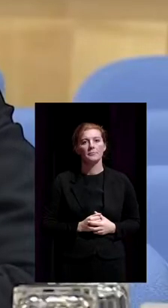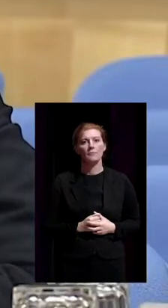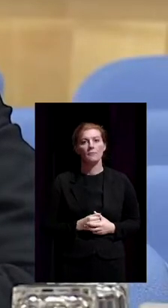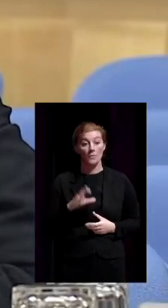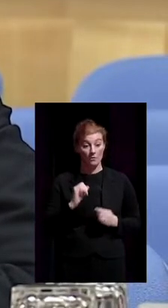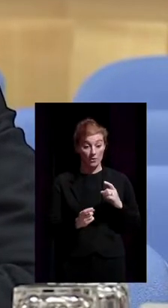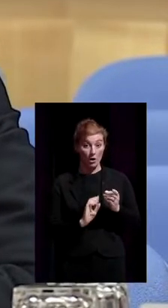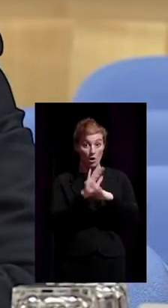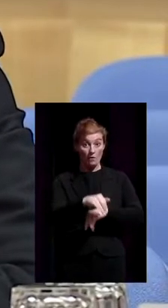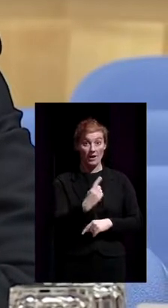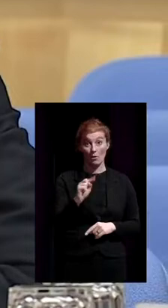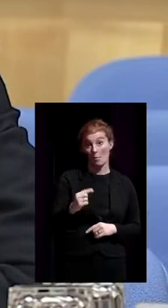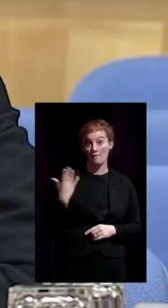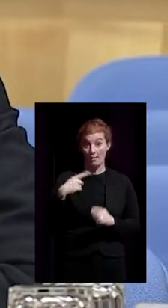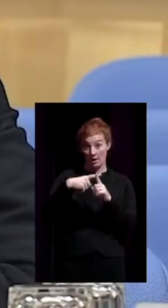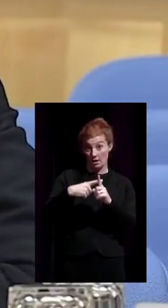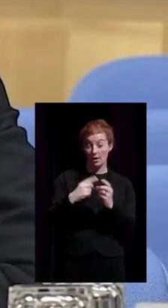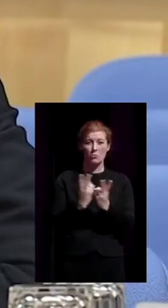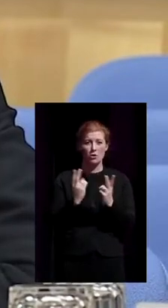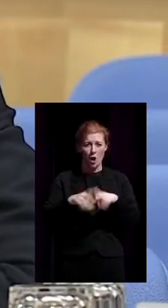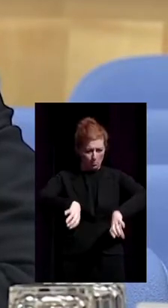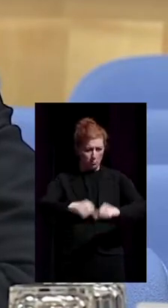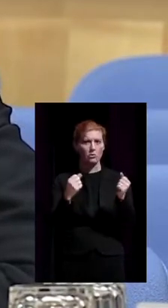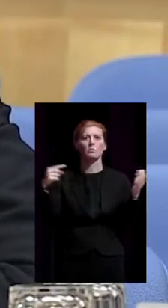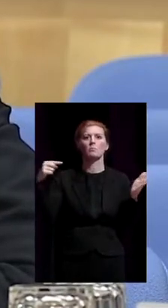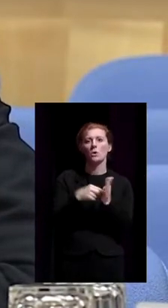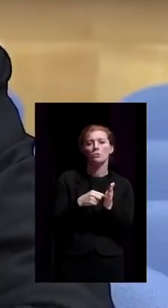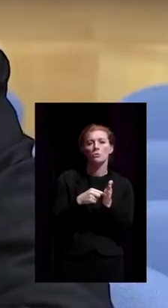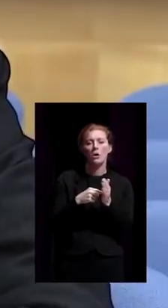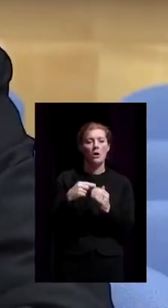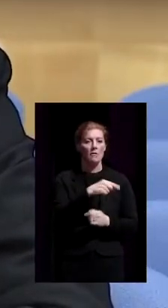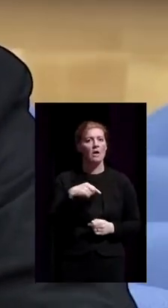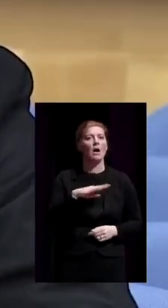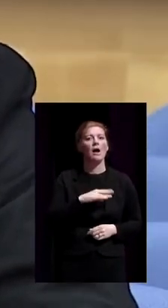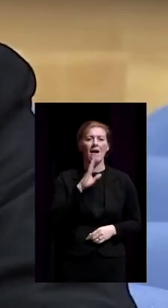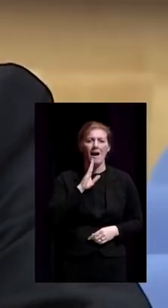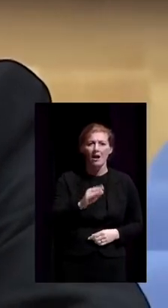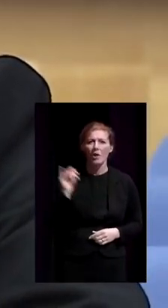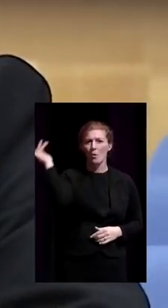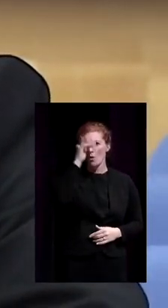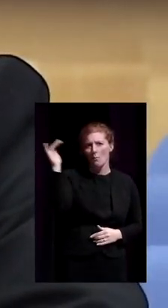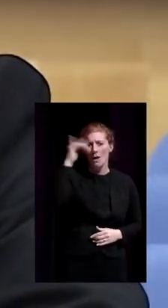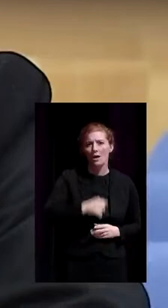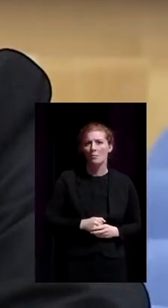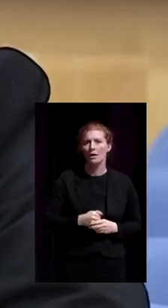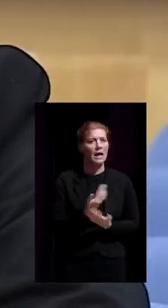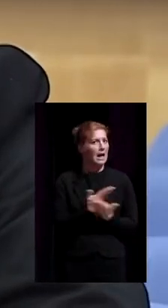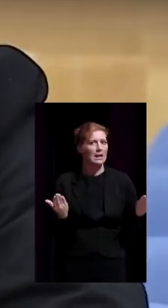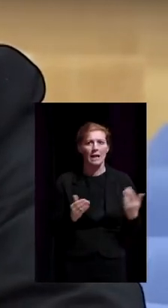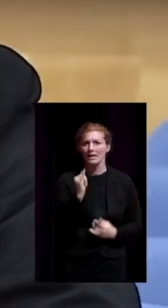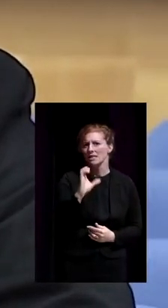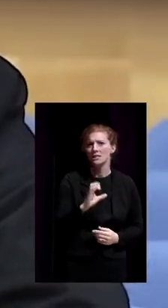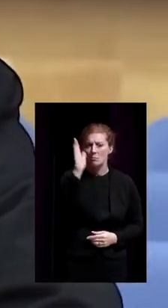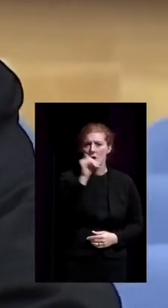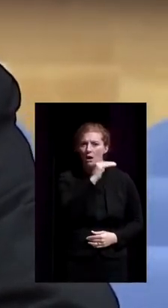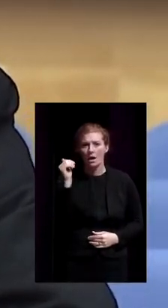Once we go above 1.5 degrees, it's tipping points all the way, and we're in deep, deep trouble. This is not about polar bears. This